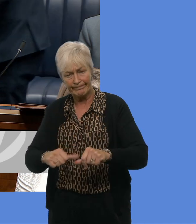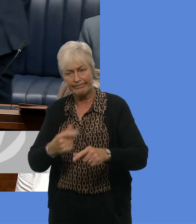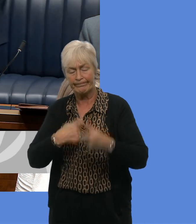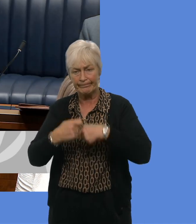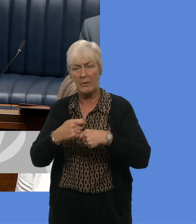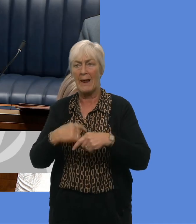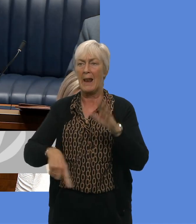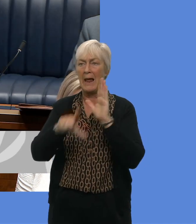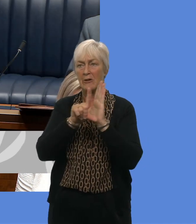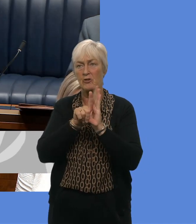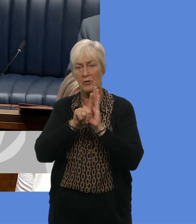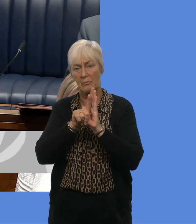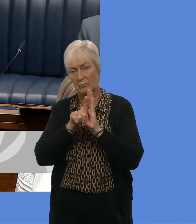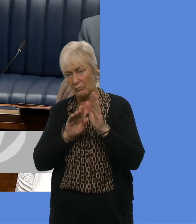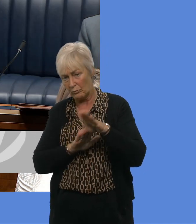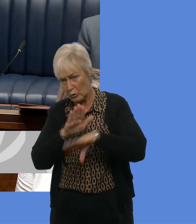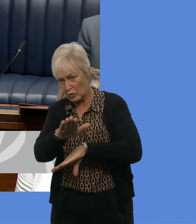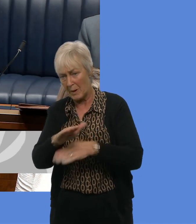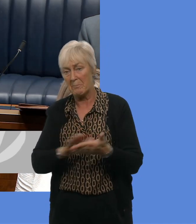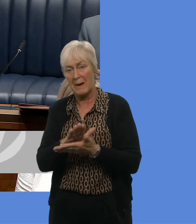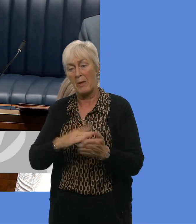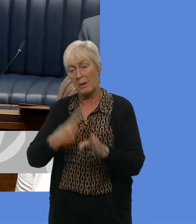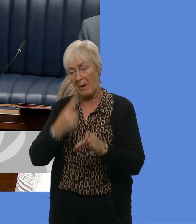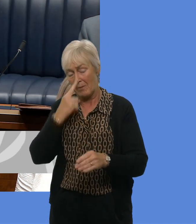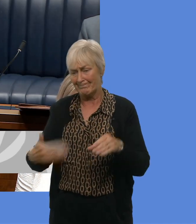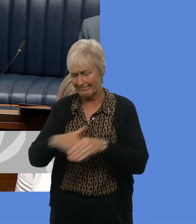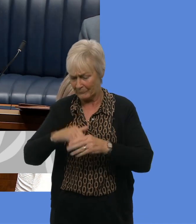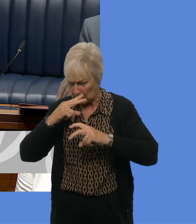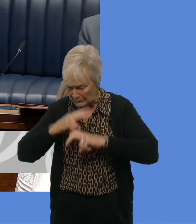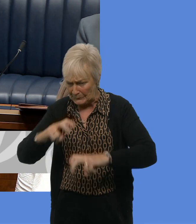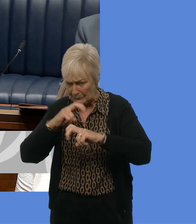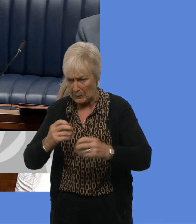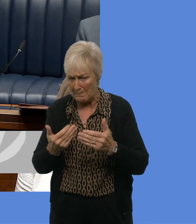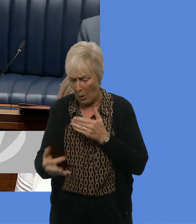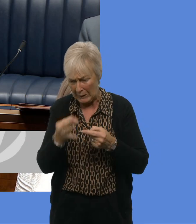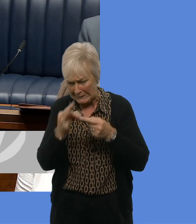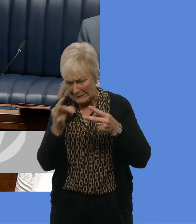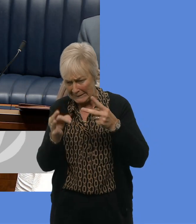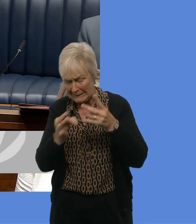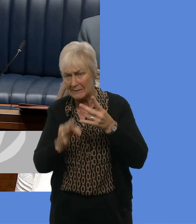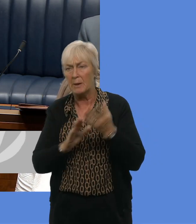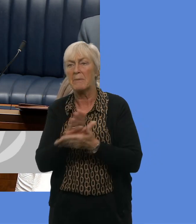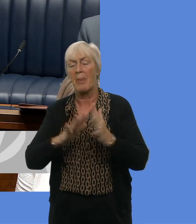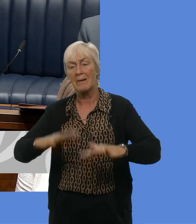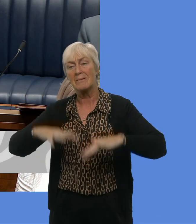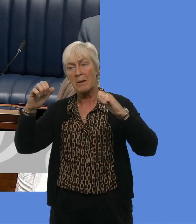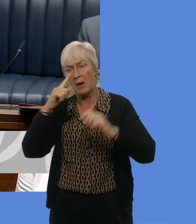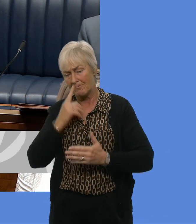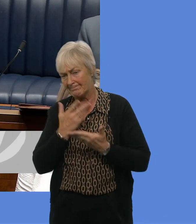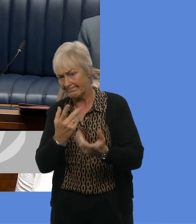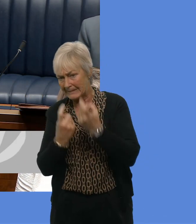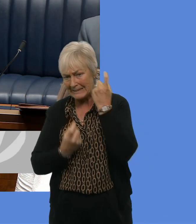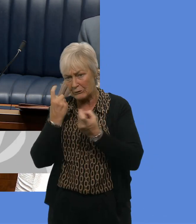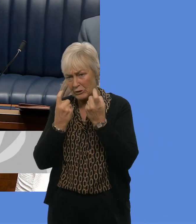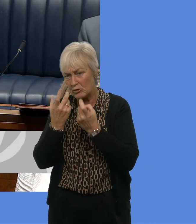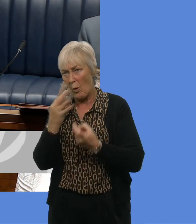months, so that the committee can get into its role of scrutinising that, and that the Assembly then can give its due consideration of the issue.